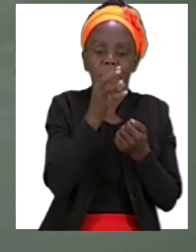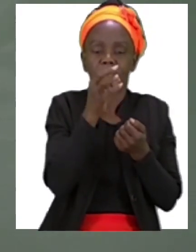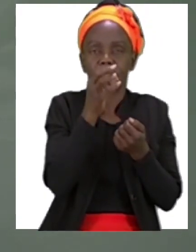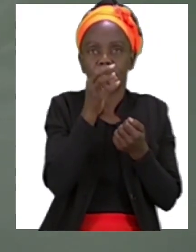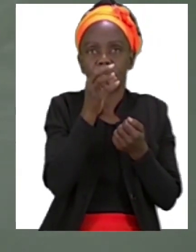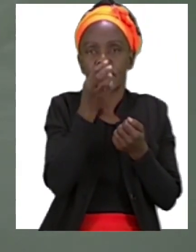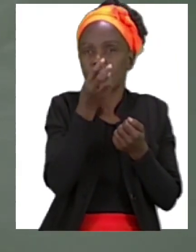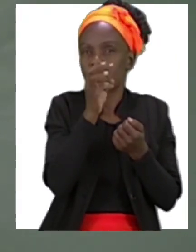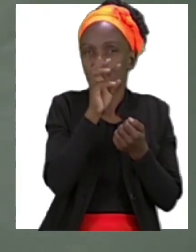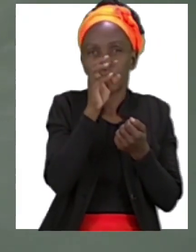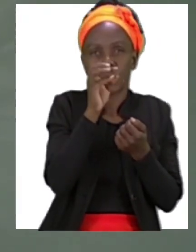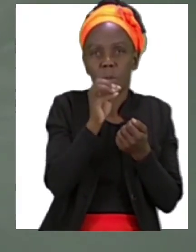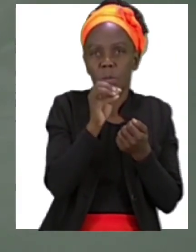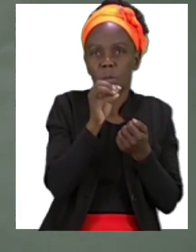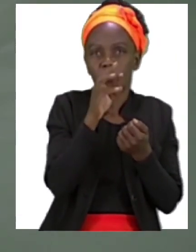N,